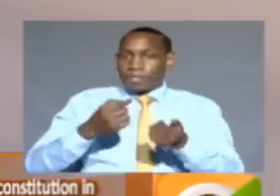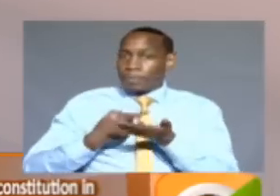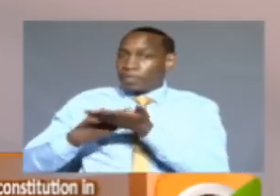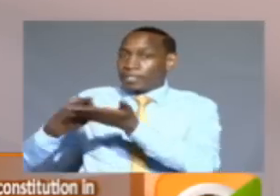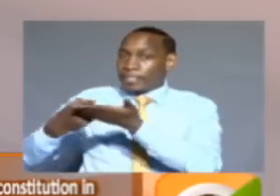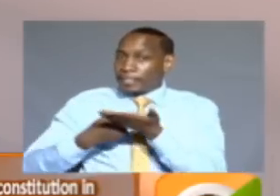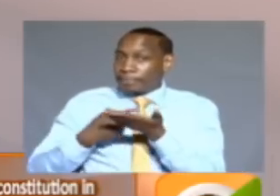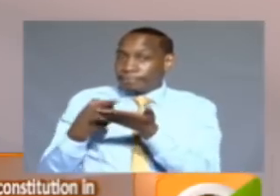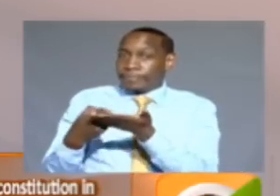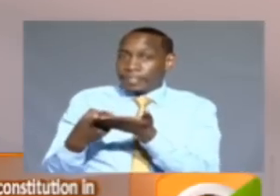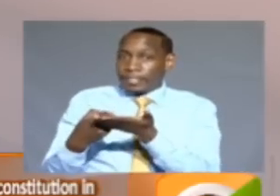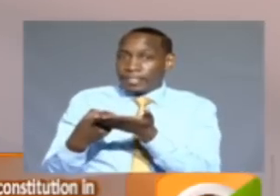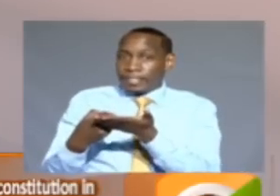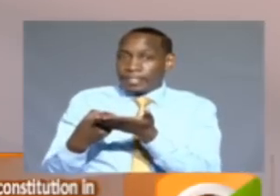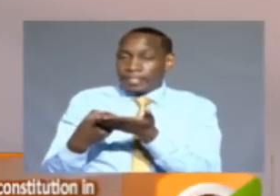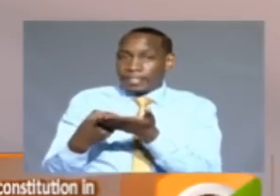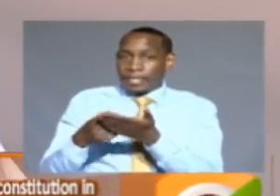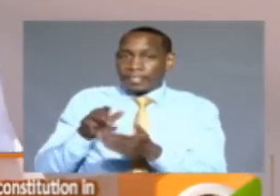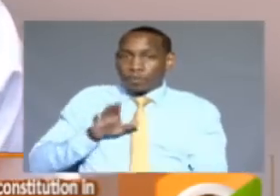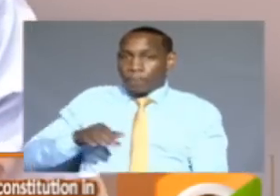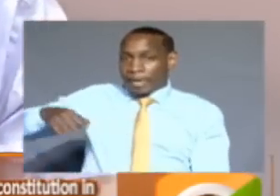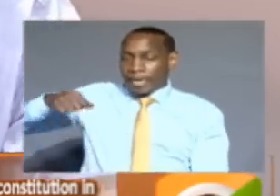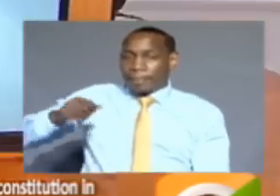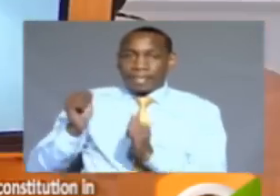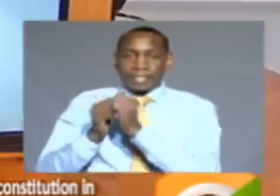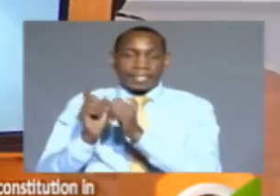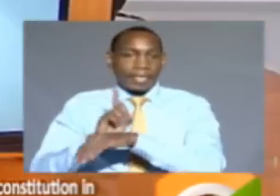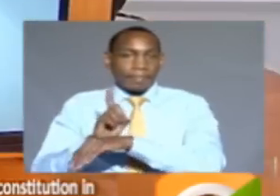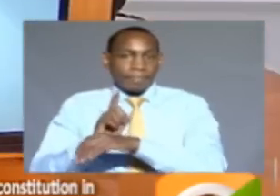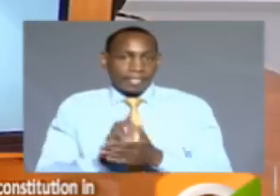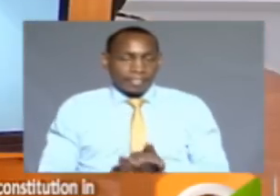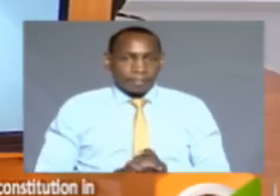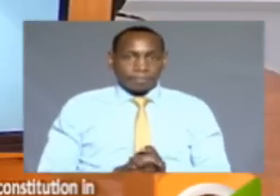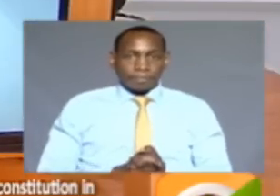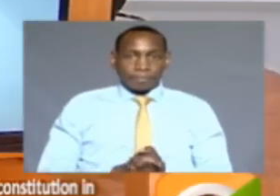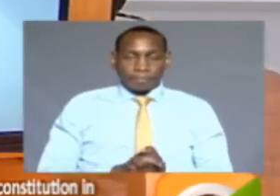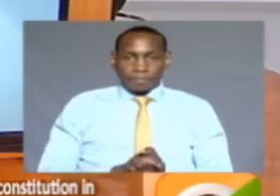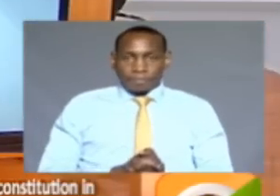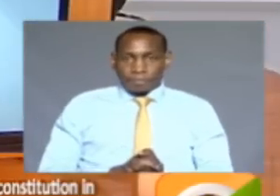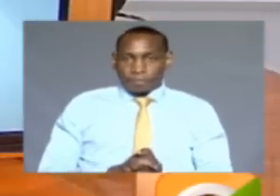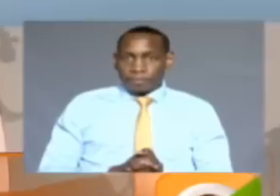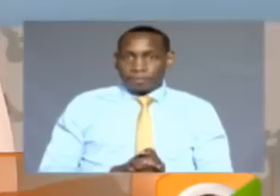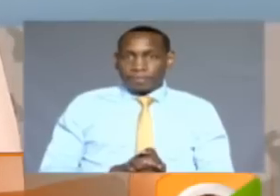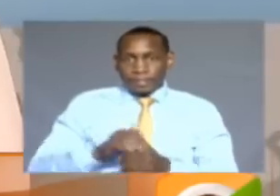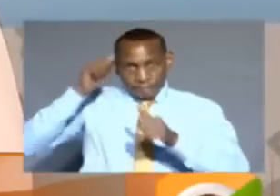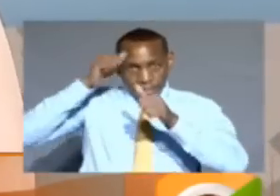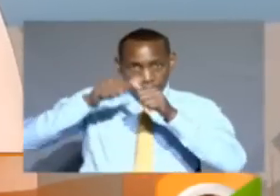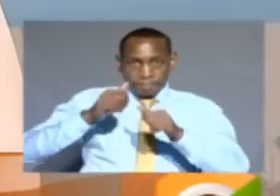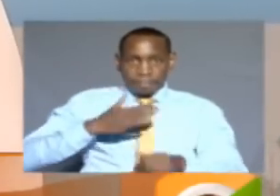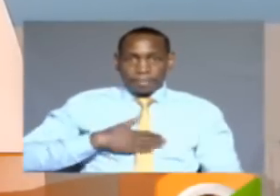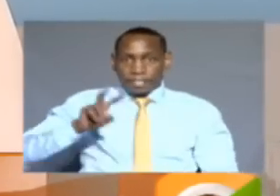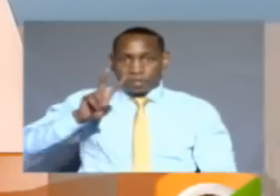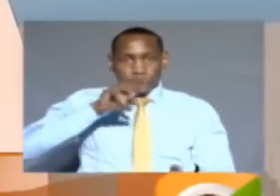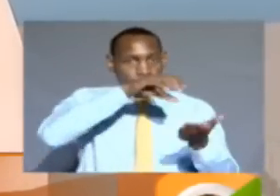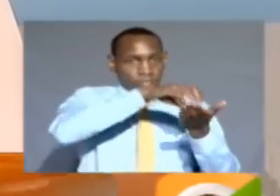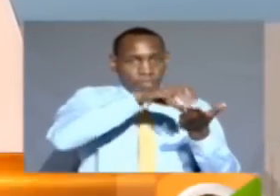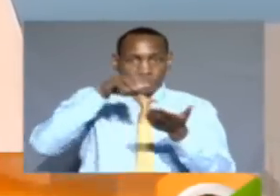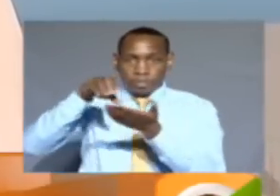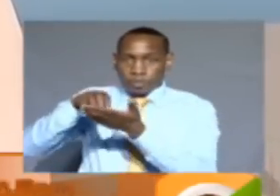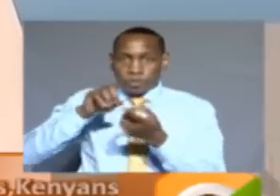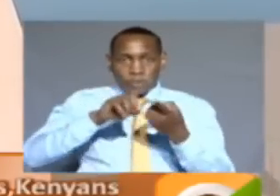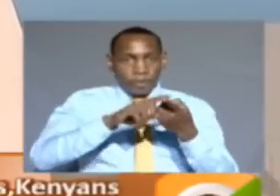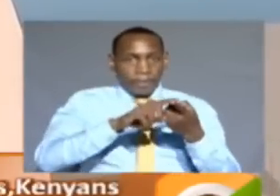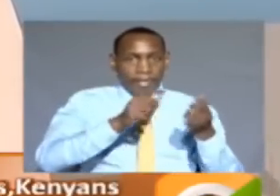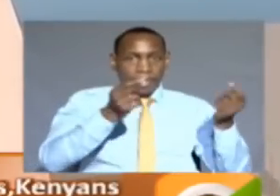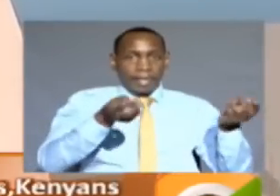discuss a lady's handbag for 10 minutes. Joe, you're talking about hollowness, Linus, and it reminds me of two incidents. One that happened